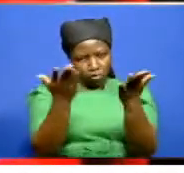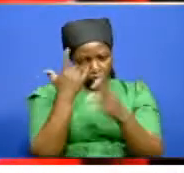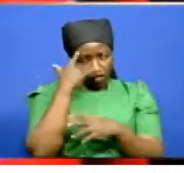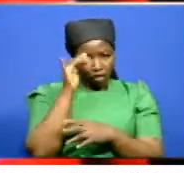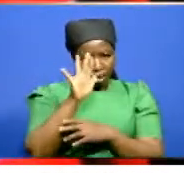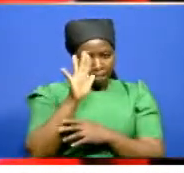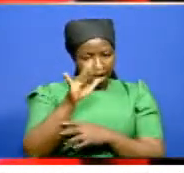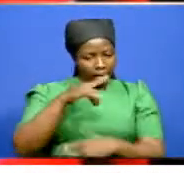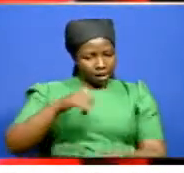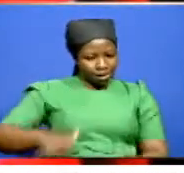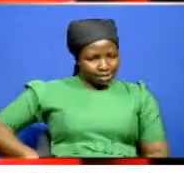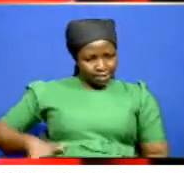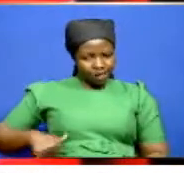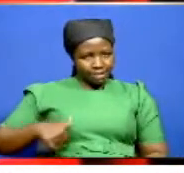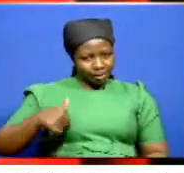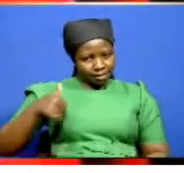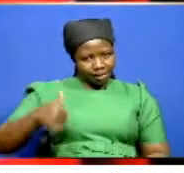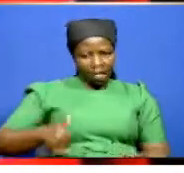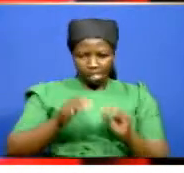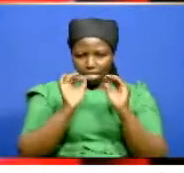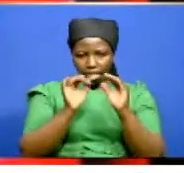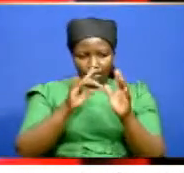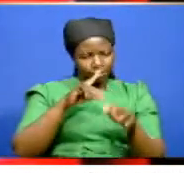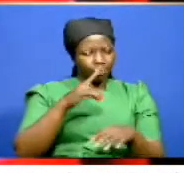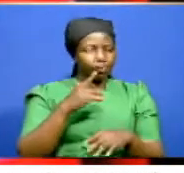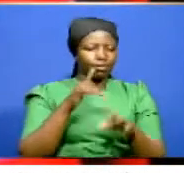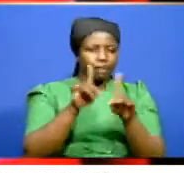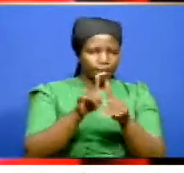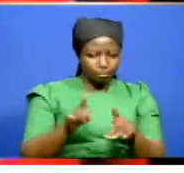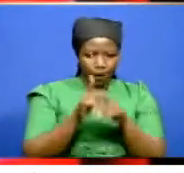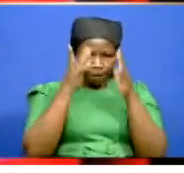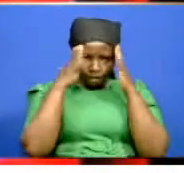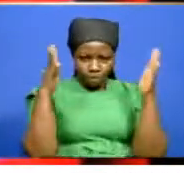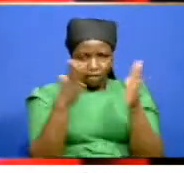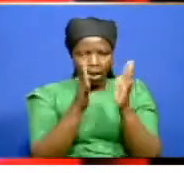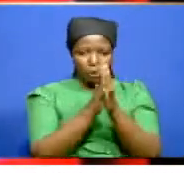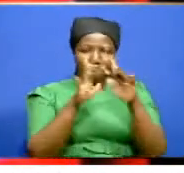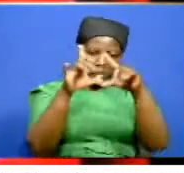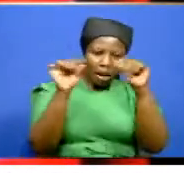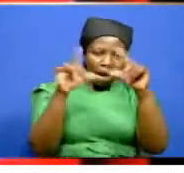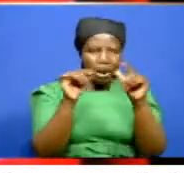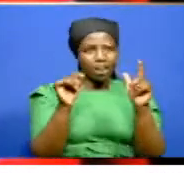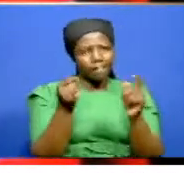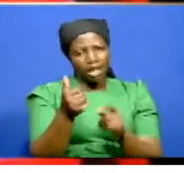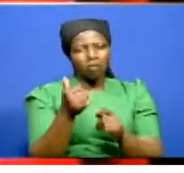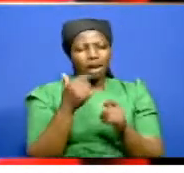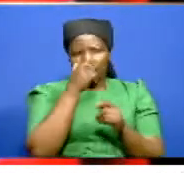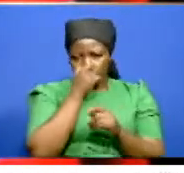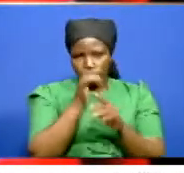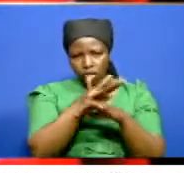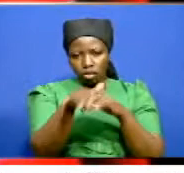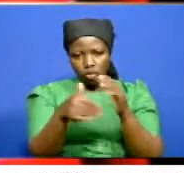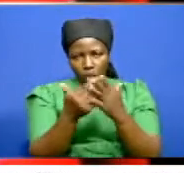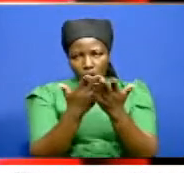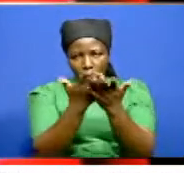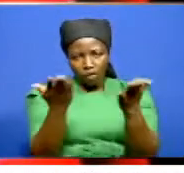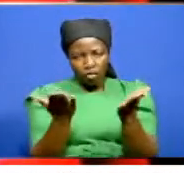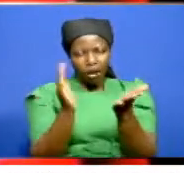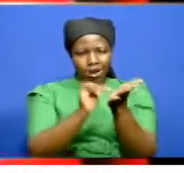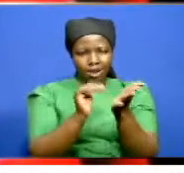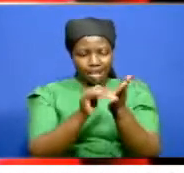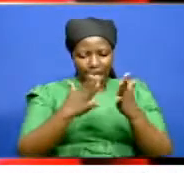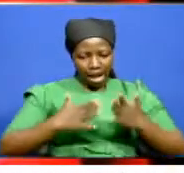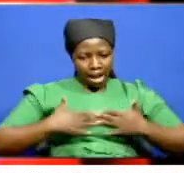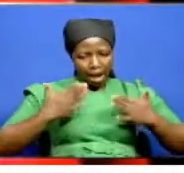and determination. With those remarks, I wish you all once again a happy